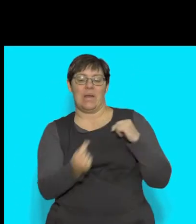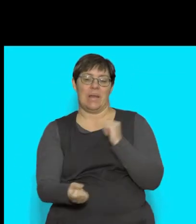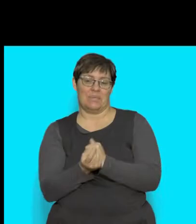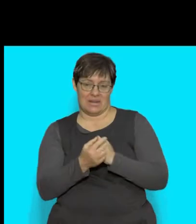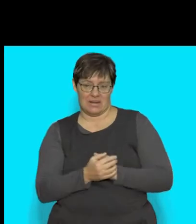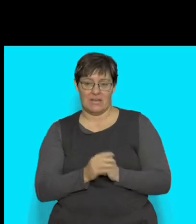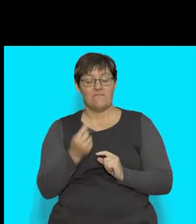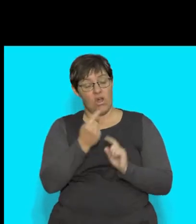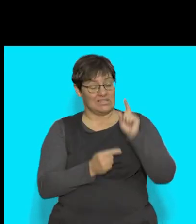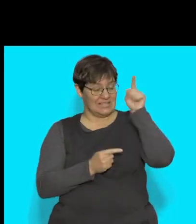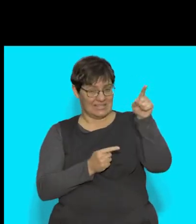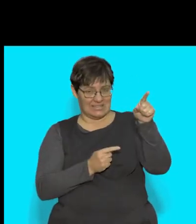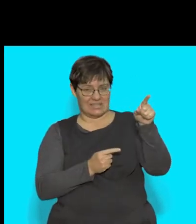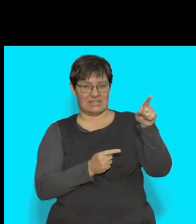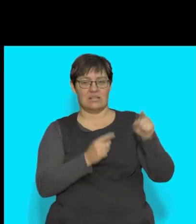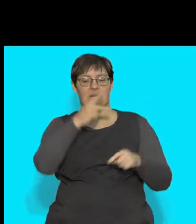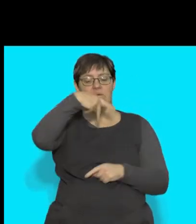the proximal